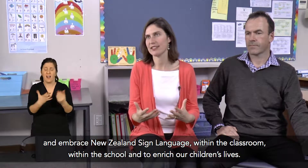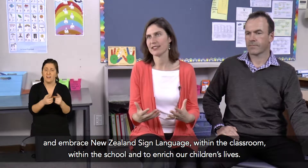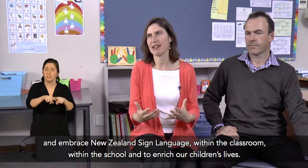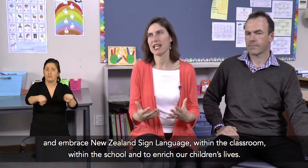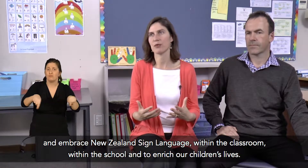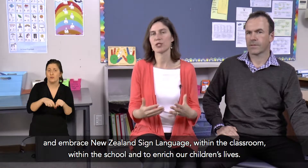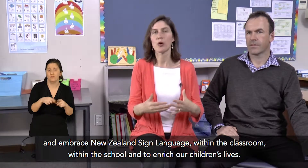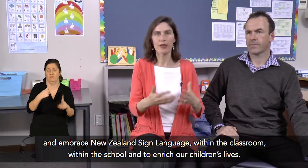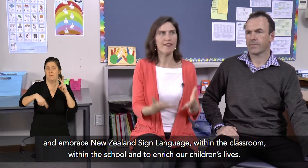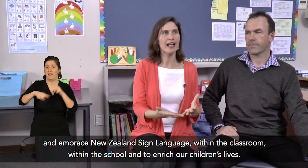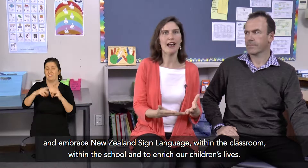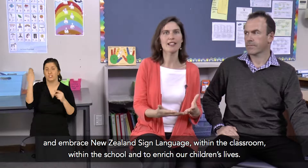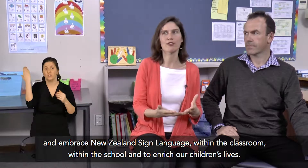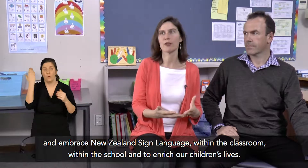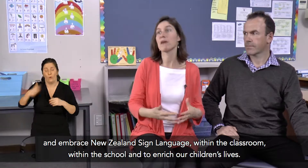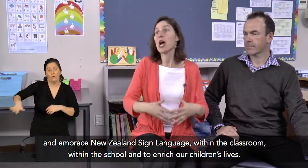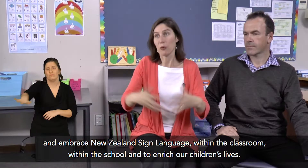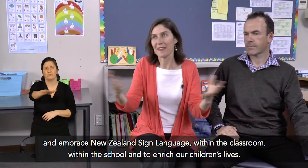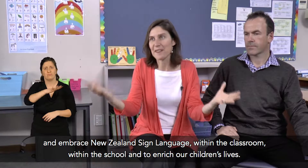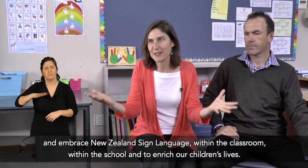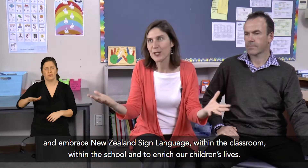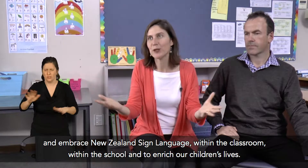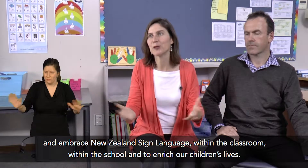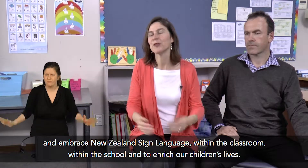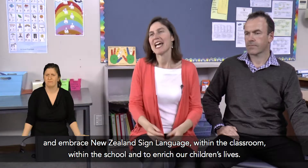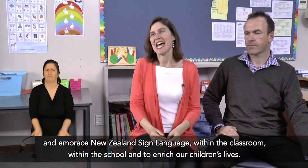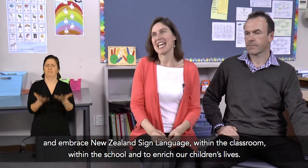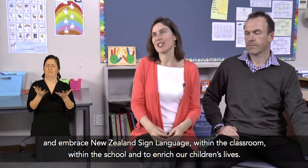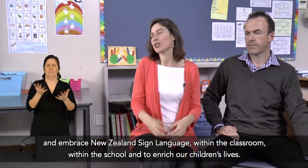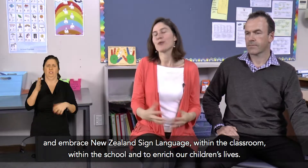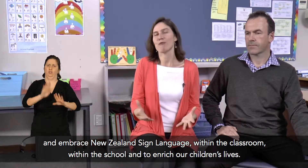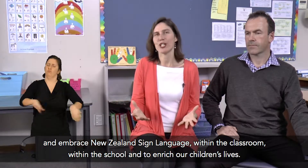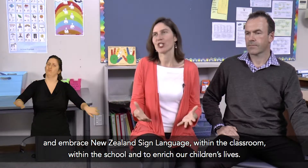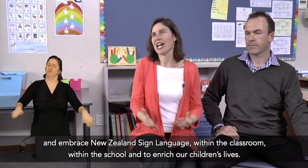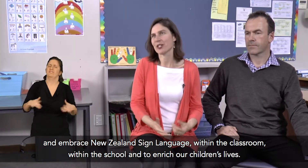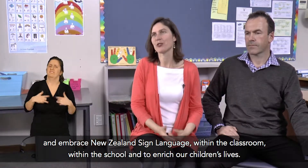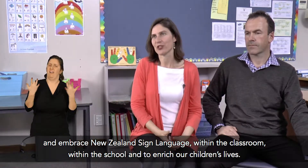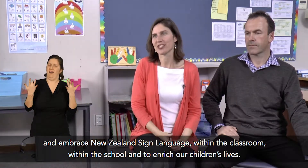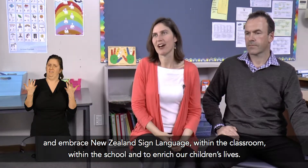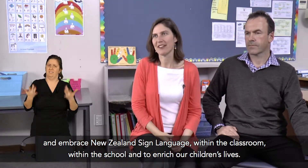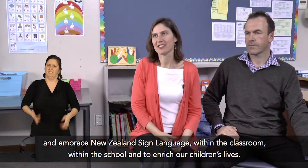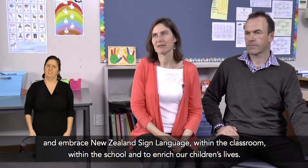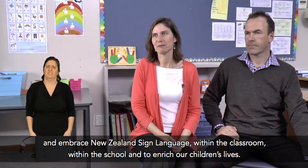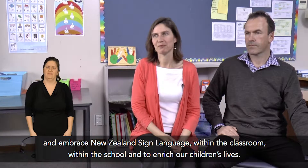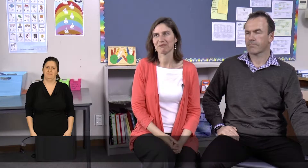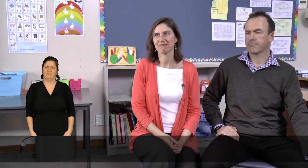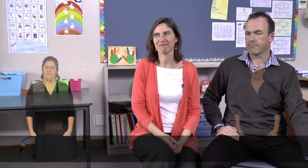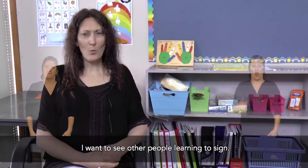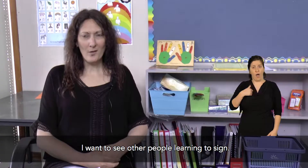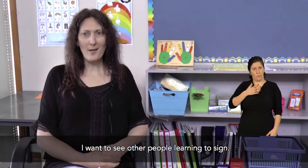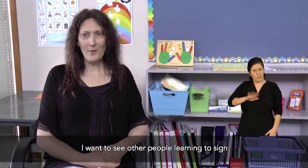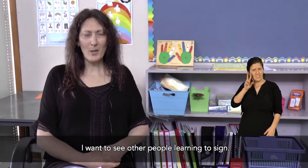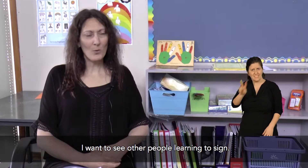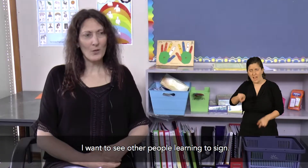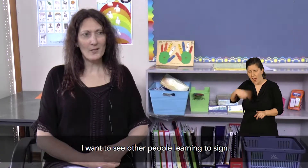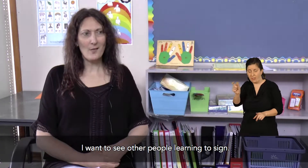New Zealand Sign Language within the classroom, within the school, and to enrich our children's lives. I